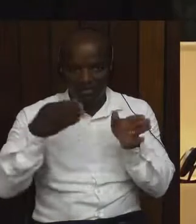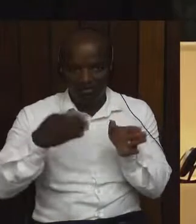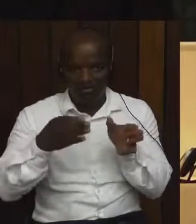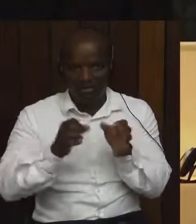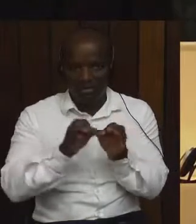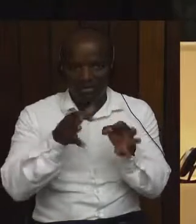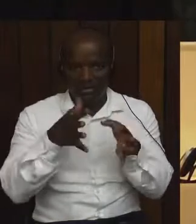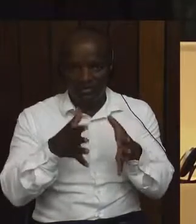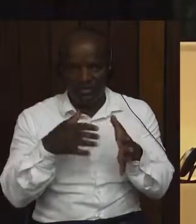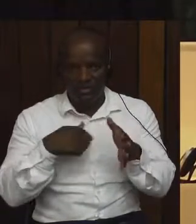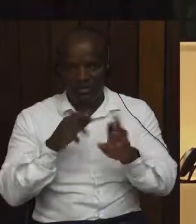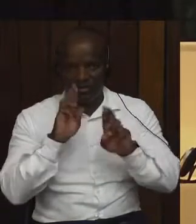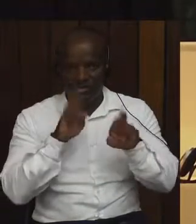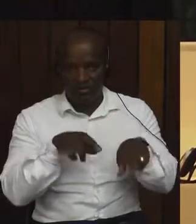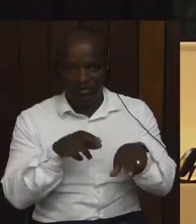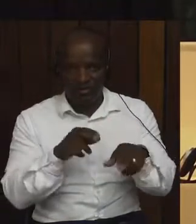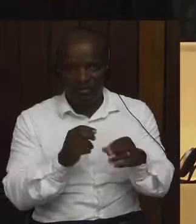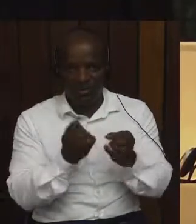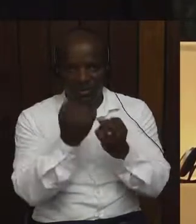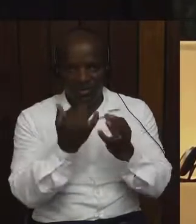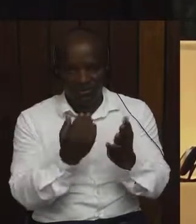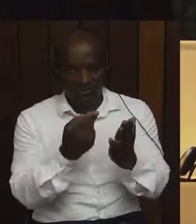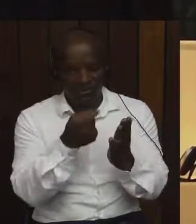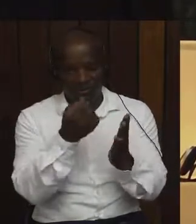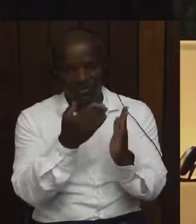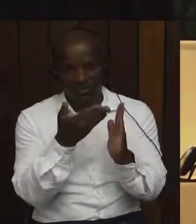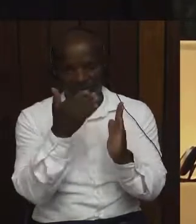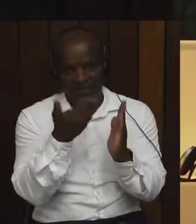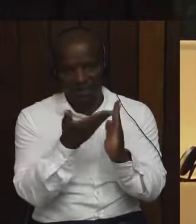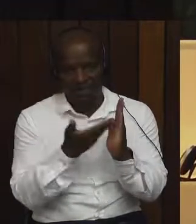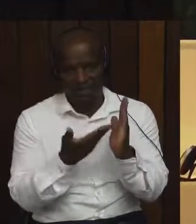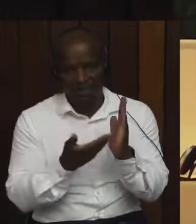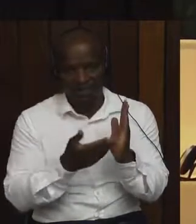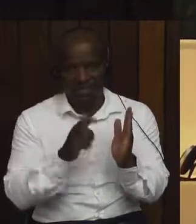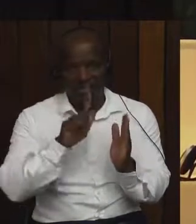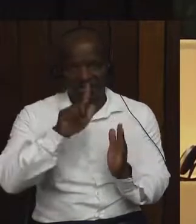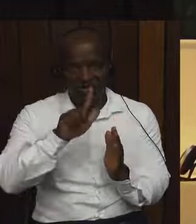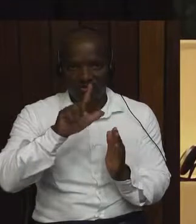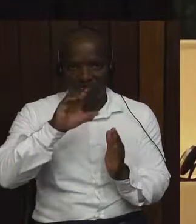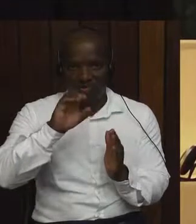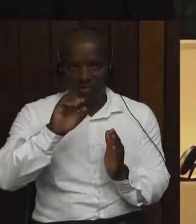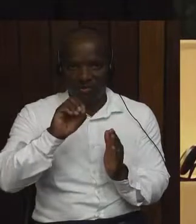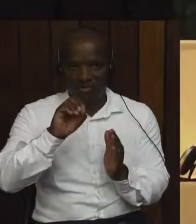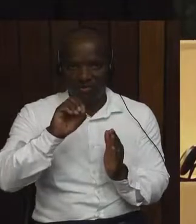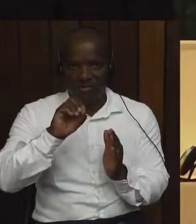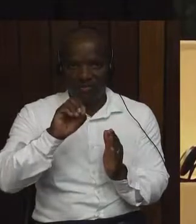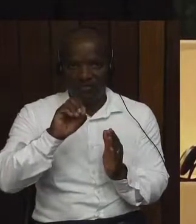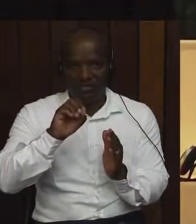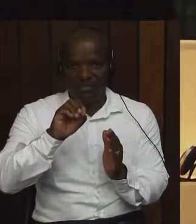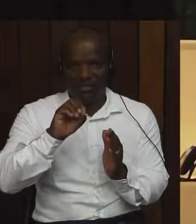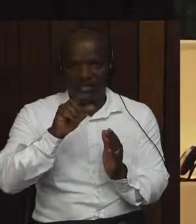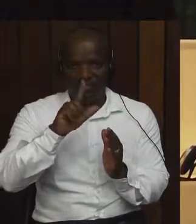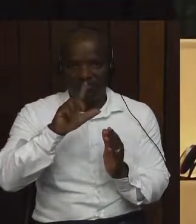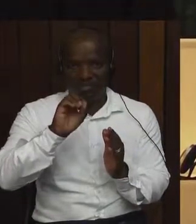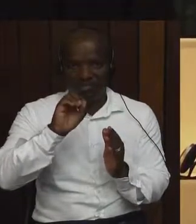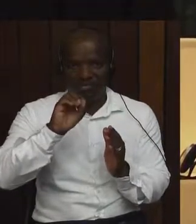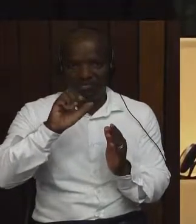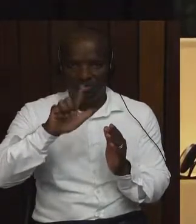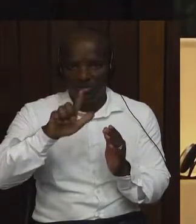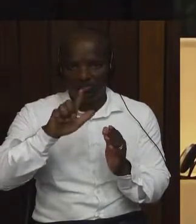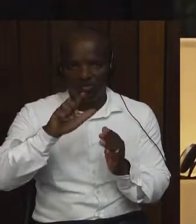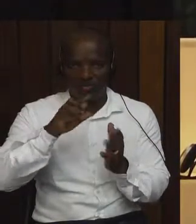numbers there were showing that the budget for the department was cut by 207 million. When I look at the